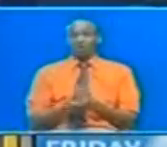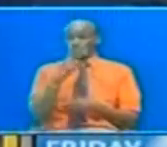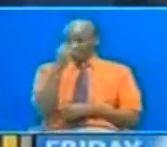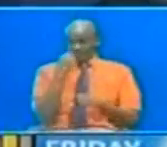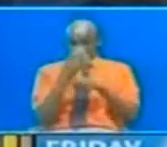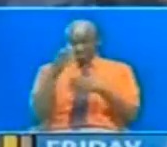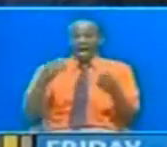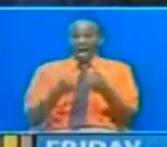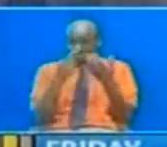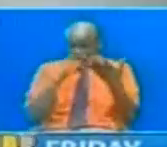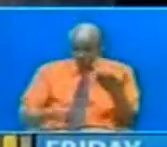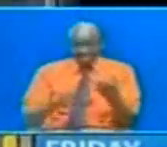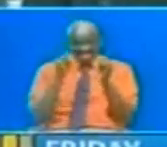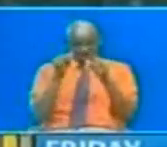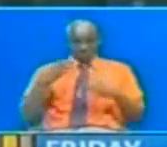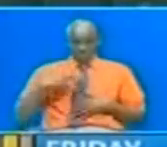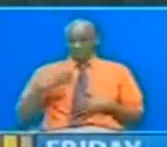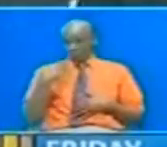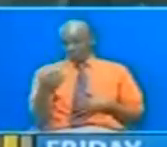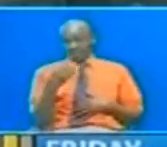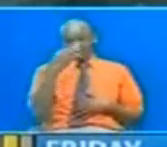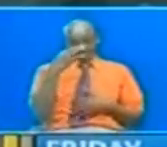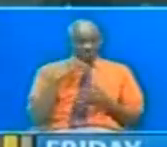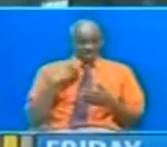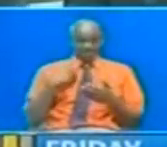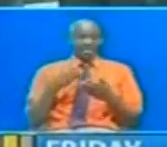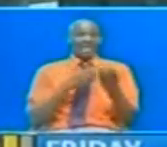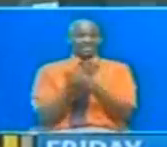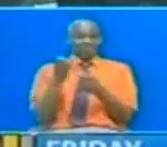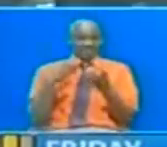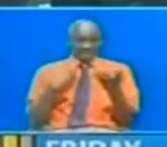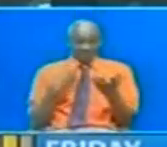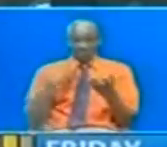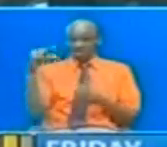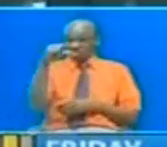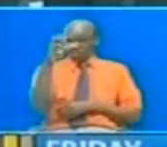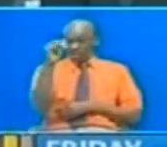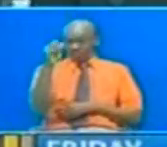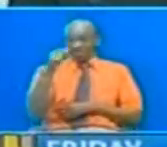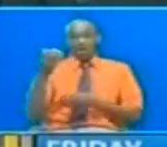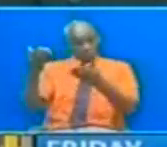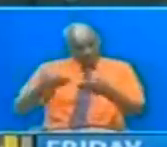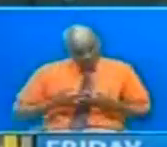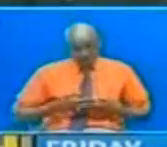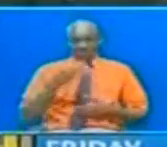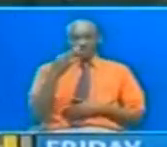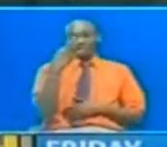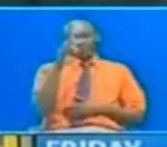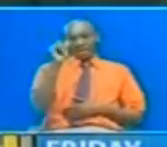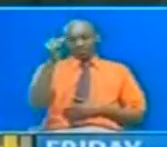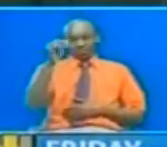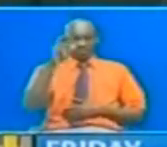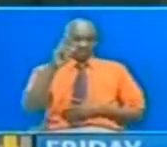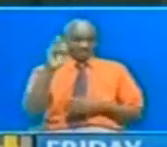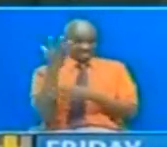2014 also ended the listing drought in the market as the growth enterprise Market Gems welcomed 3 listings of Flame Tree Group,